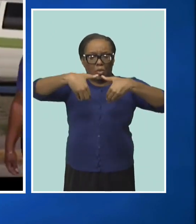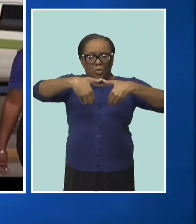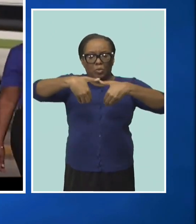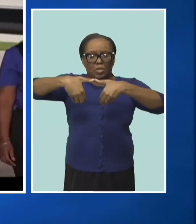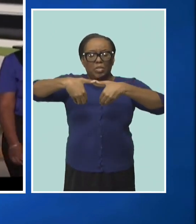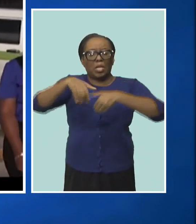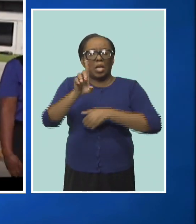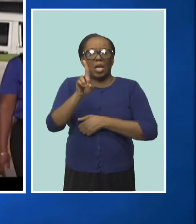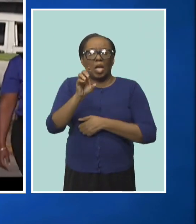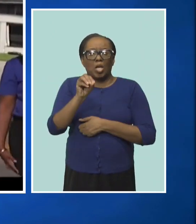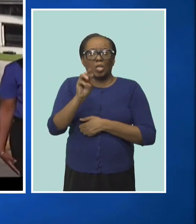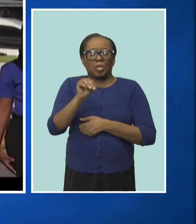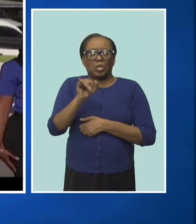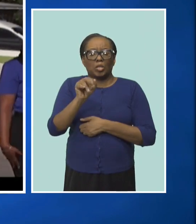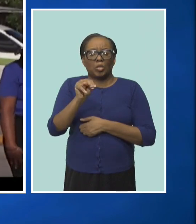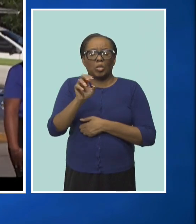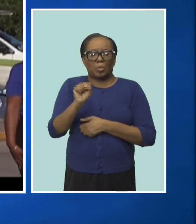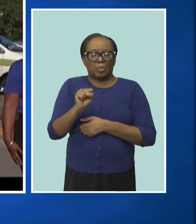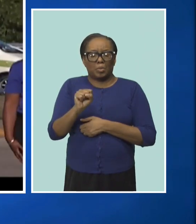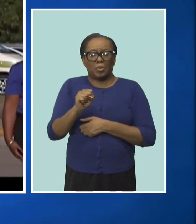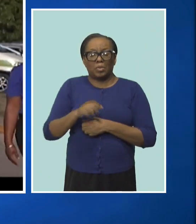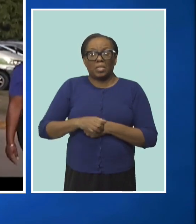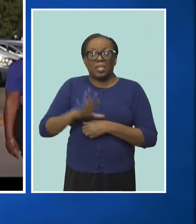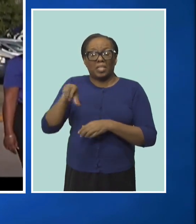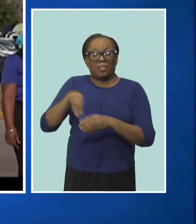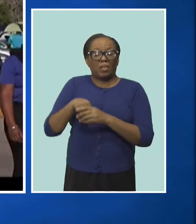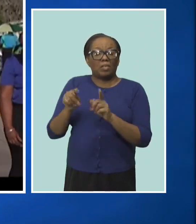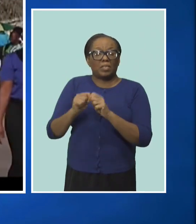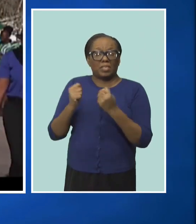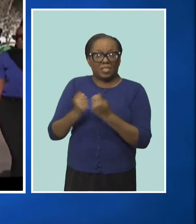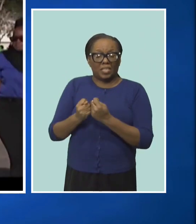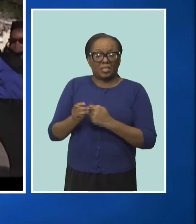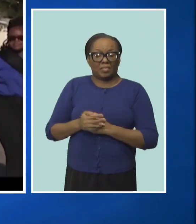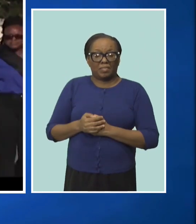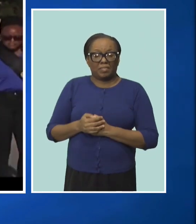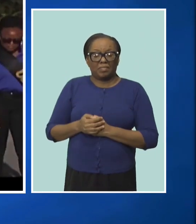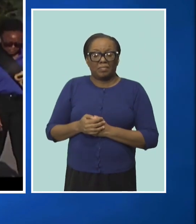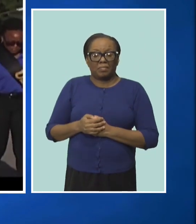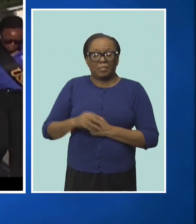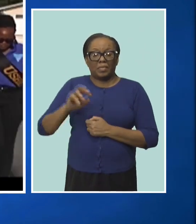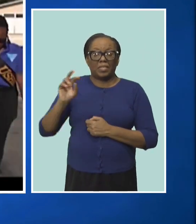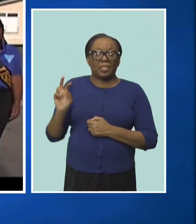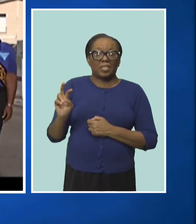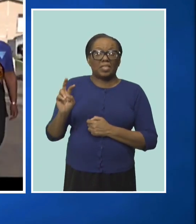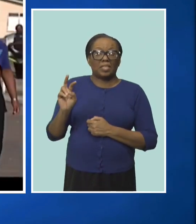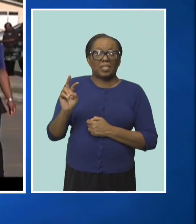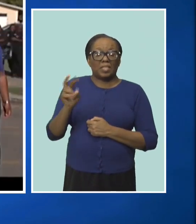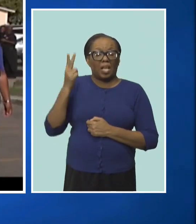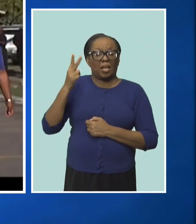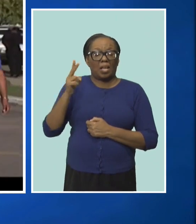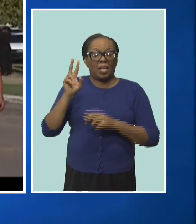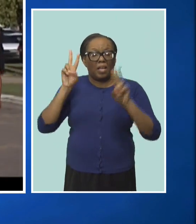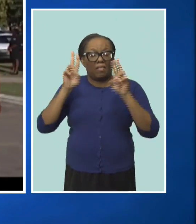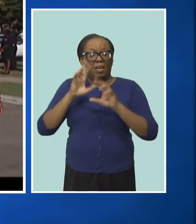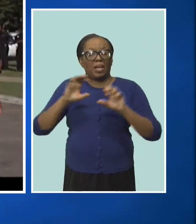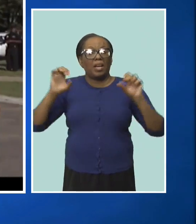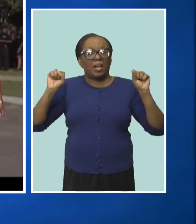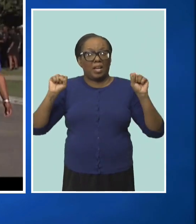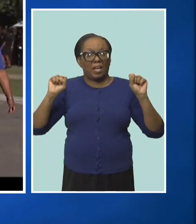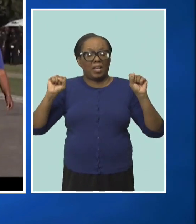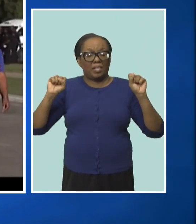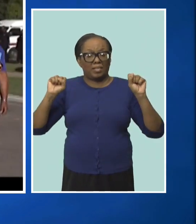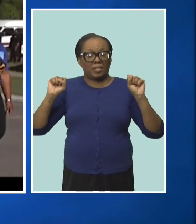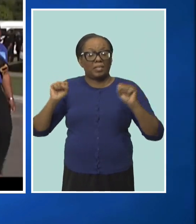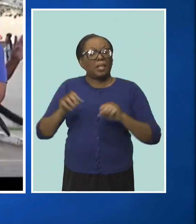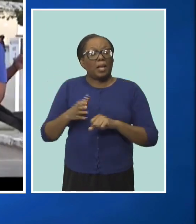of the Barbados Traveling Dominoes team, second vice president of FIMUNDO World Championships for Dominoes,